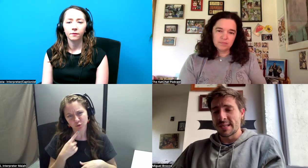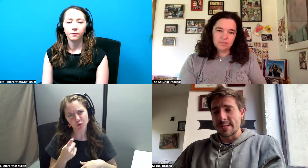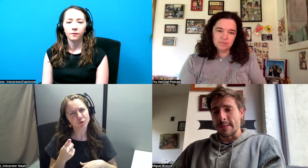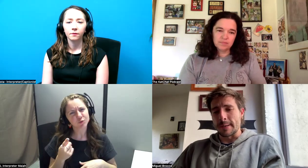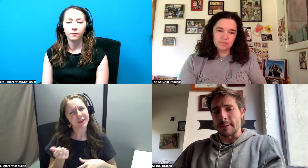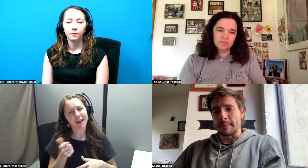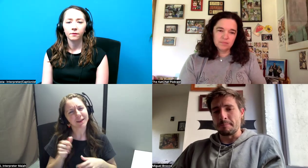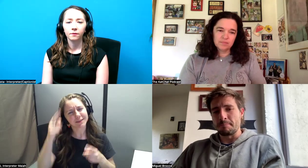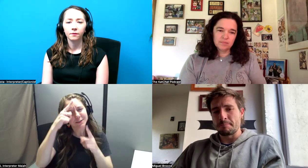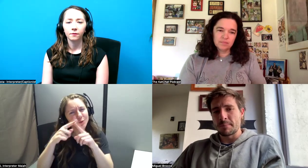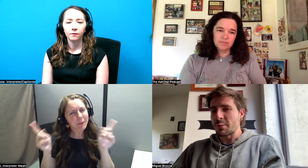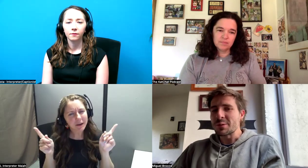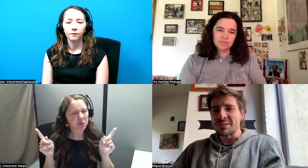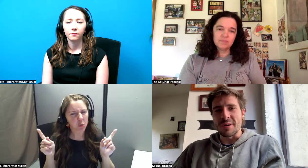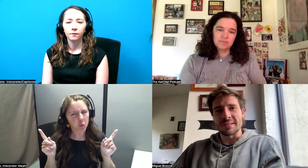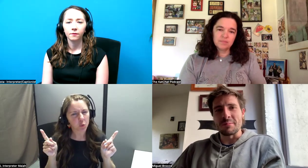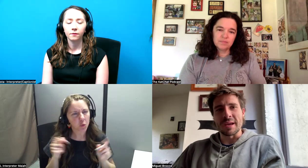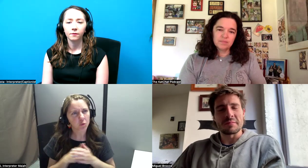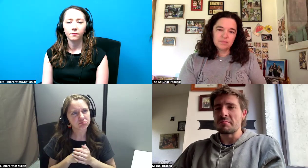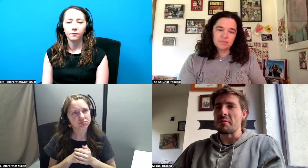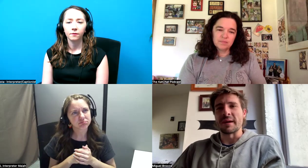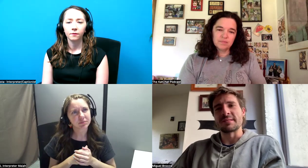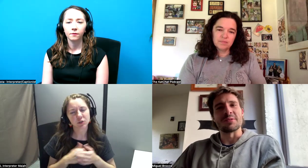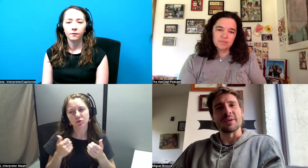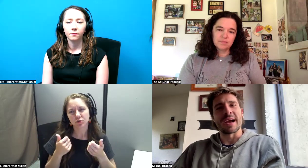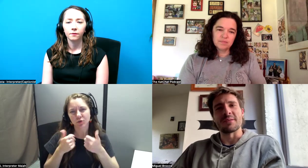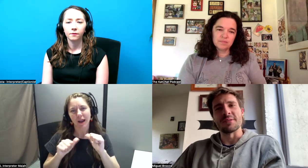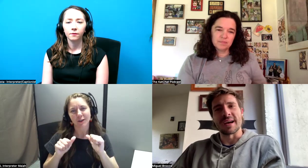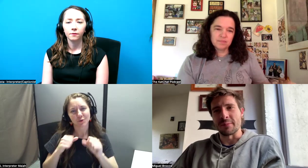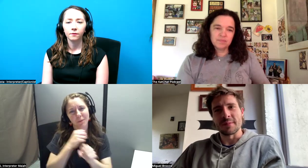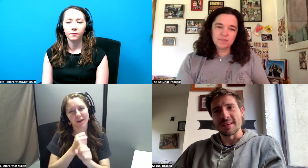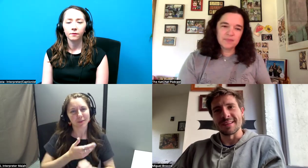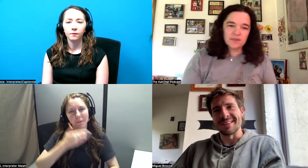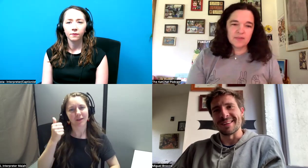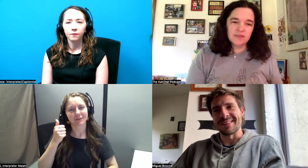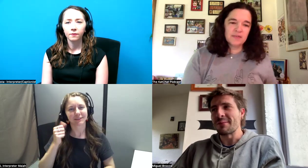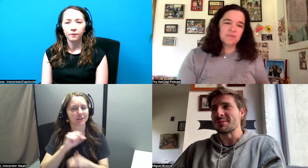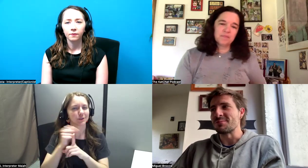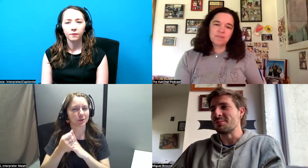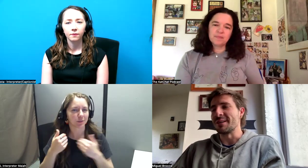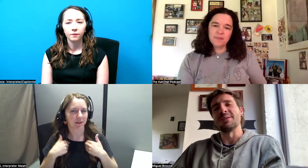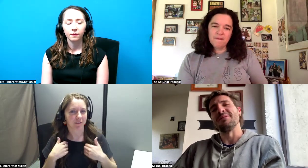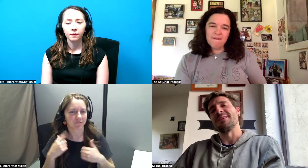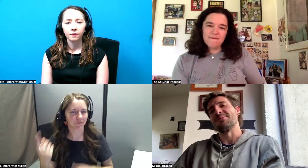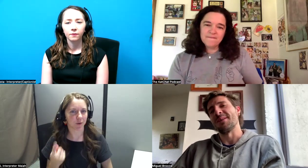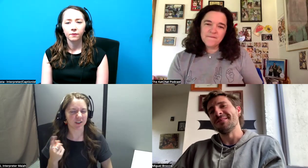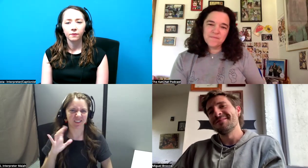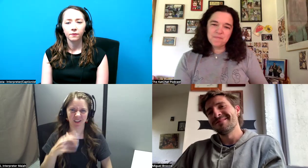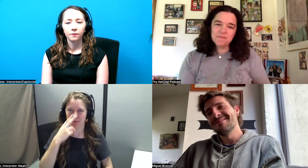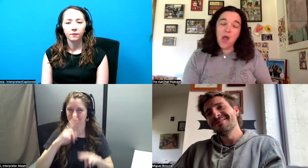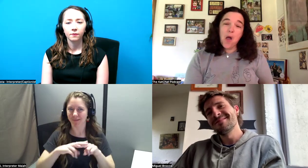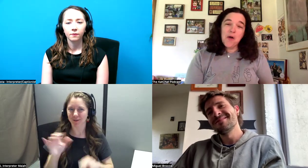disagreements. Um, we were just trying to make the best of what we had all the time, and that was what made it really fun as